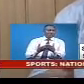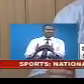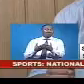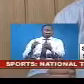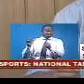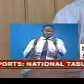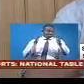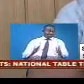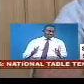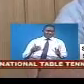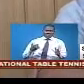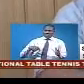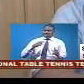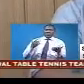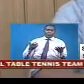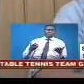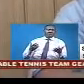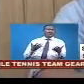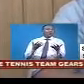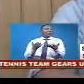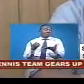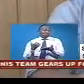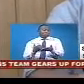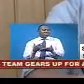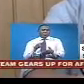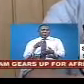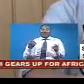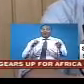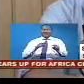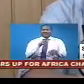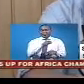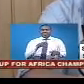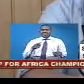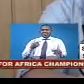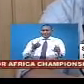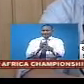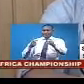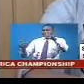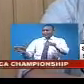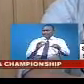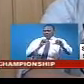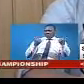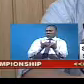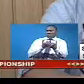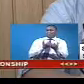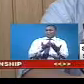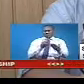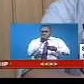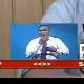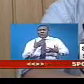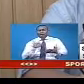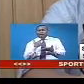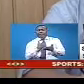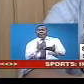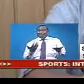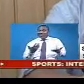players. So we at Interplast were very pleased when the Ghana Tennis Association came to us and asked us to help them